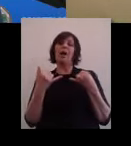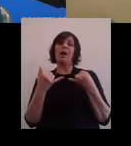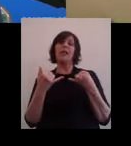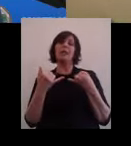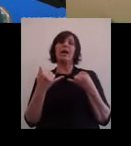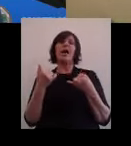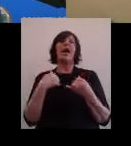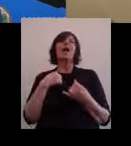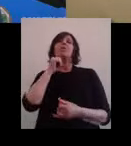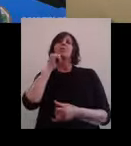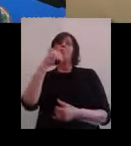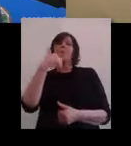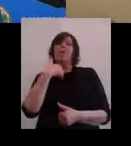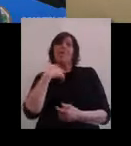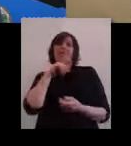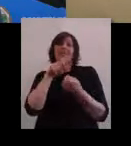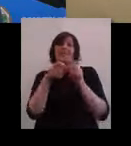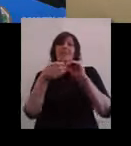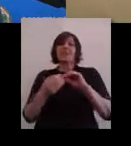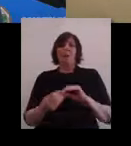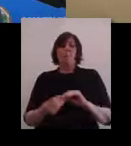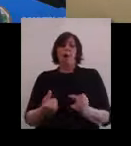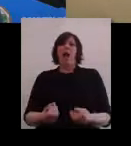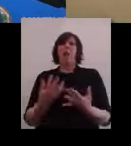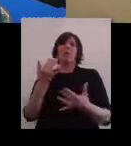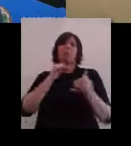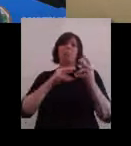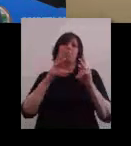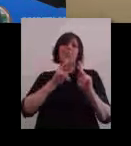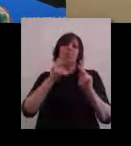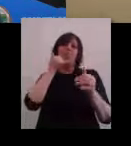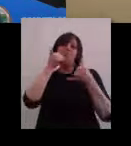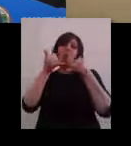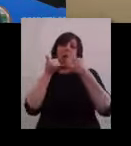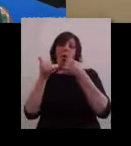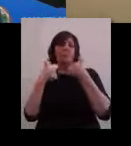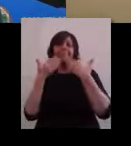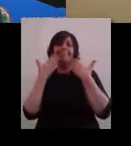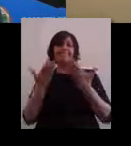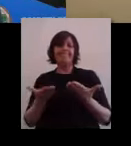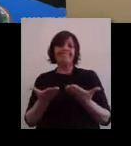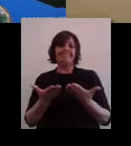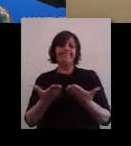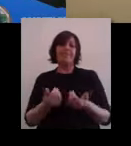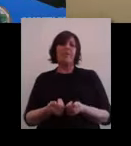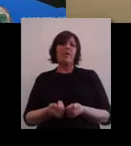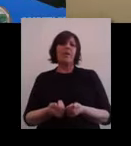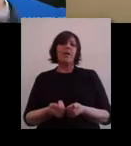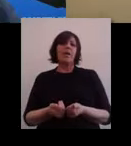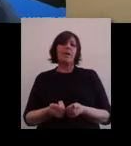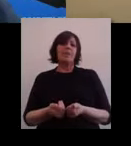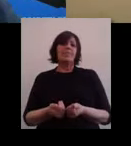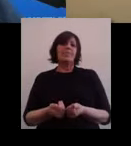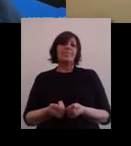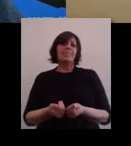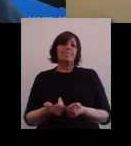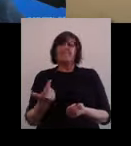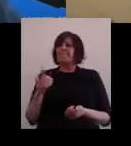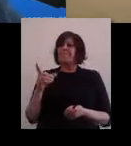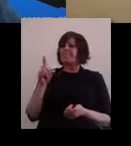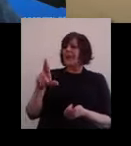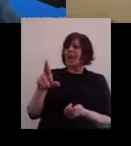the exact number of calls increase or decrease. I can't really say. I don't know. Dr. Burstein, did you hear that